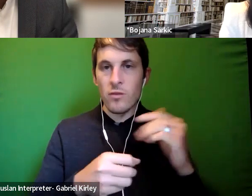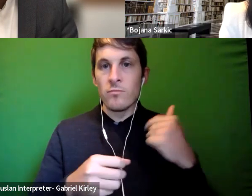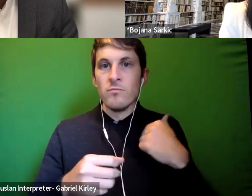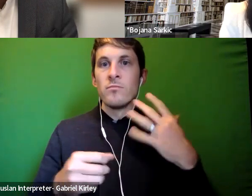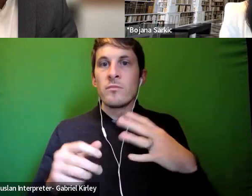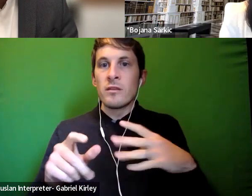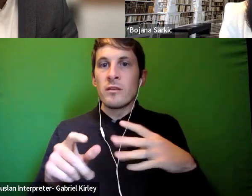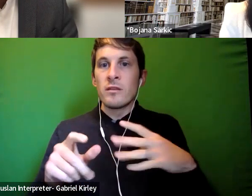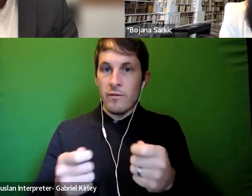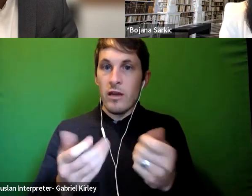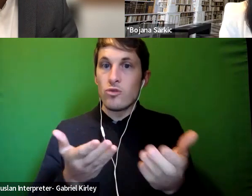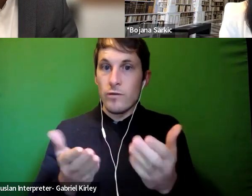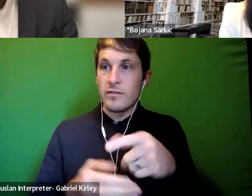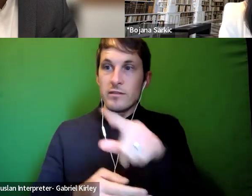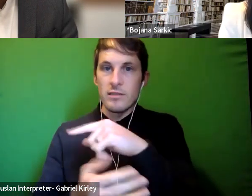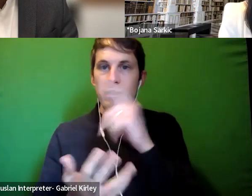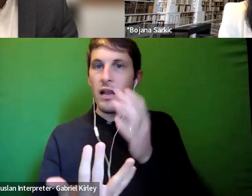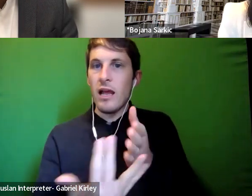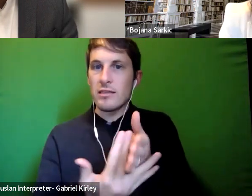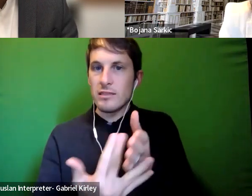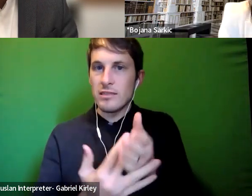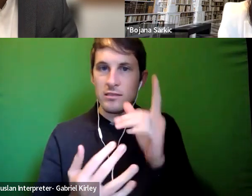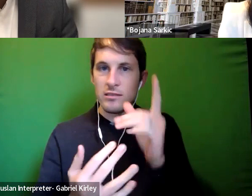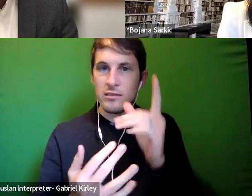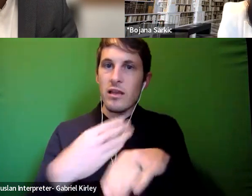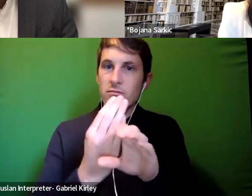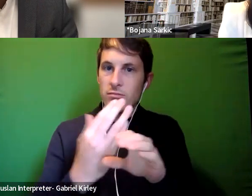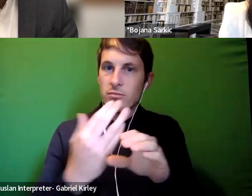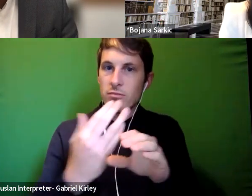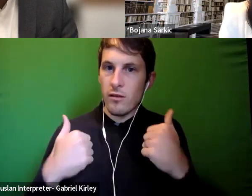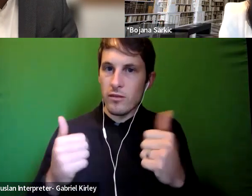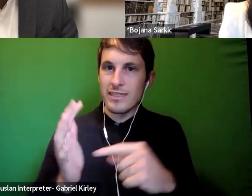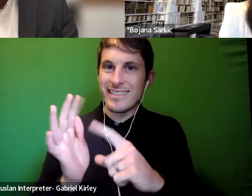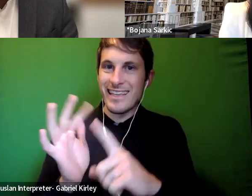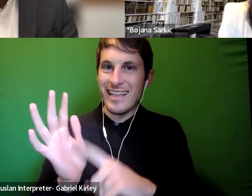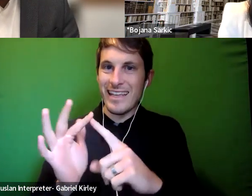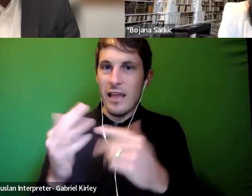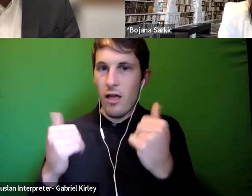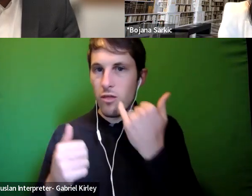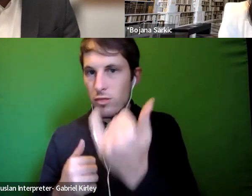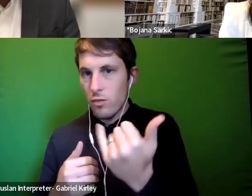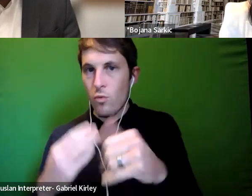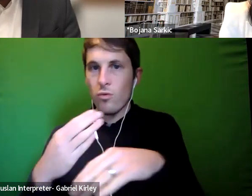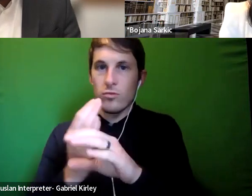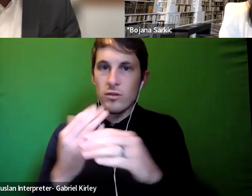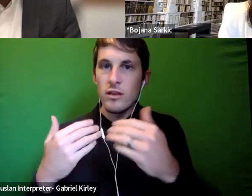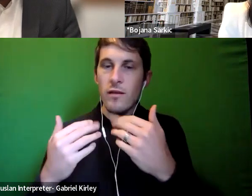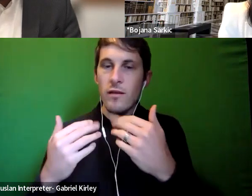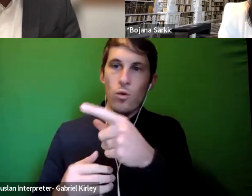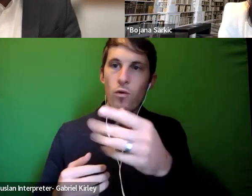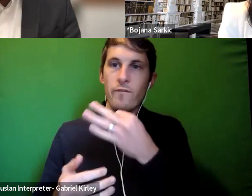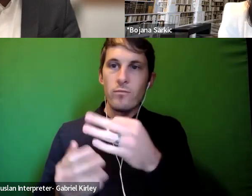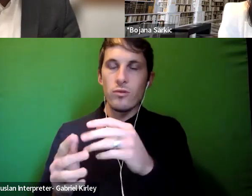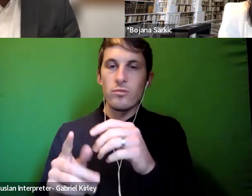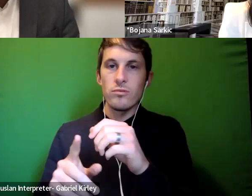provide accessible services in terms of teleaudiology or telehealth to vulnerable populations, improving this